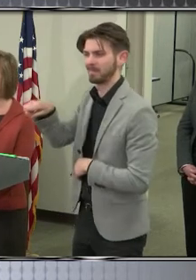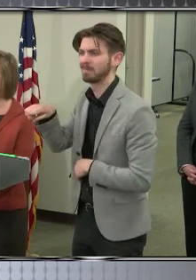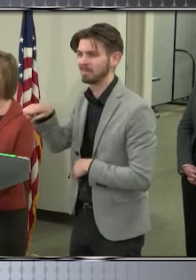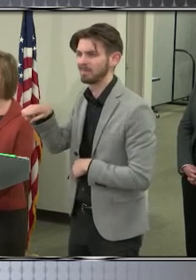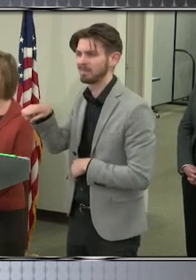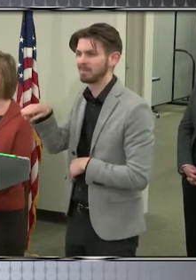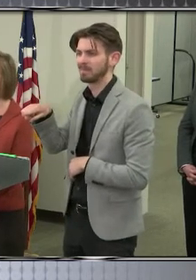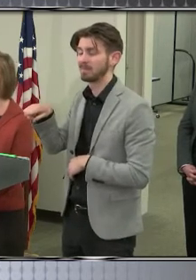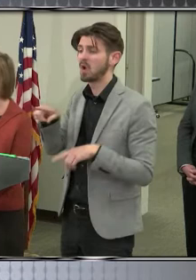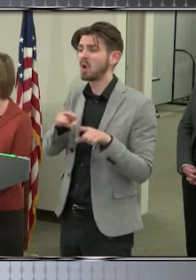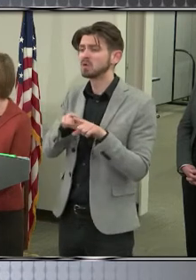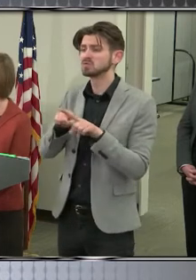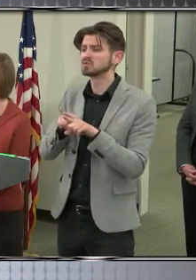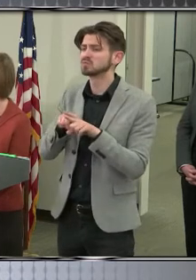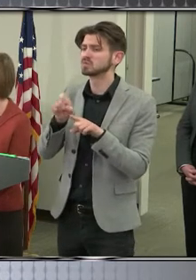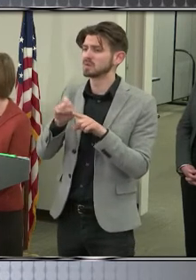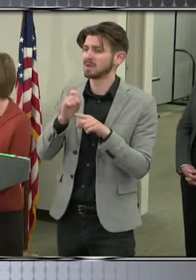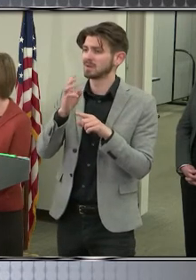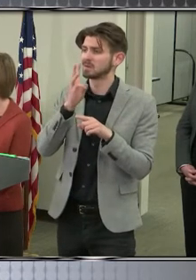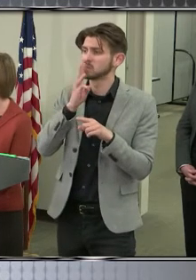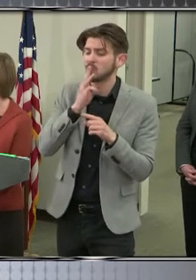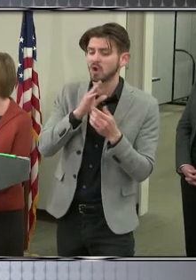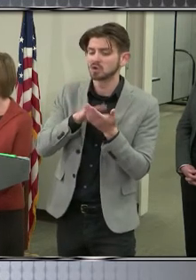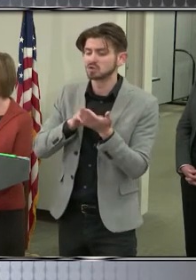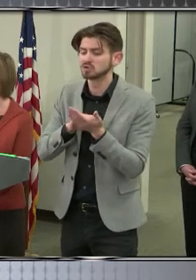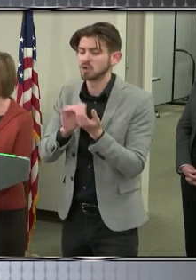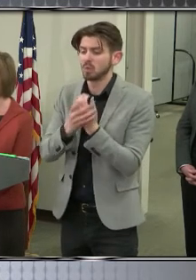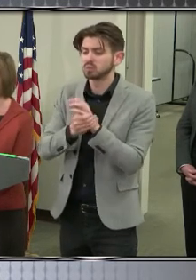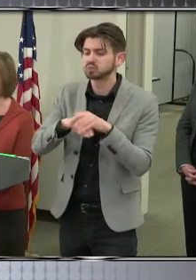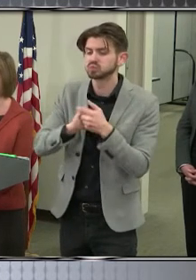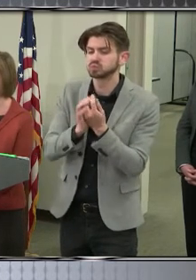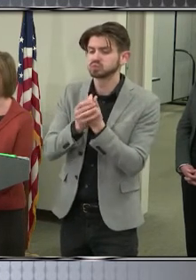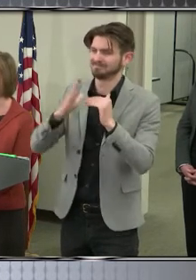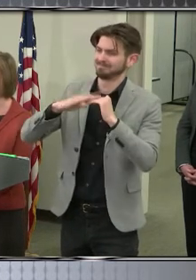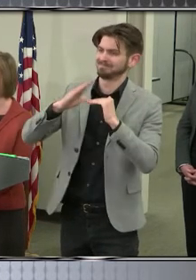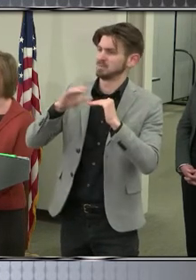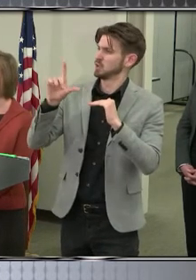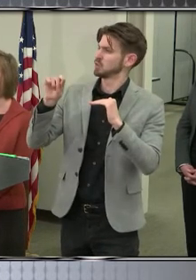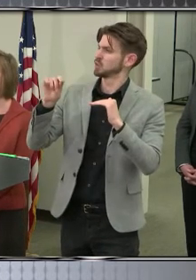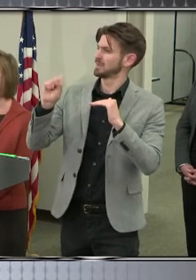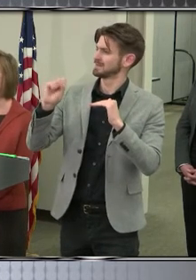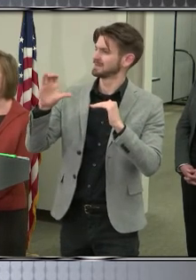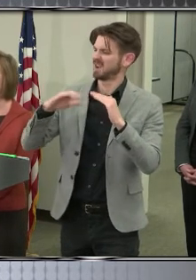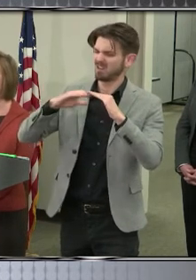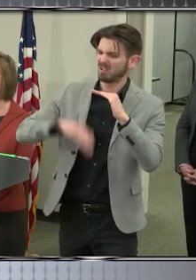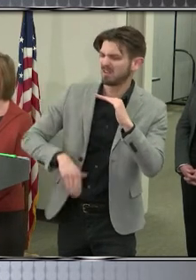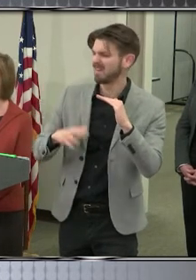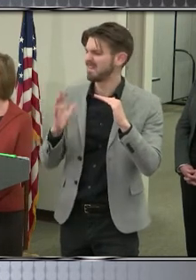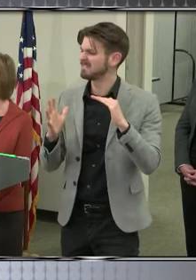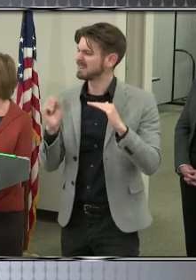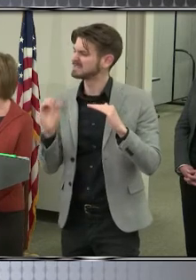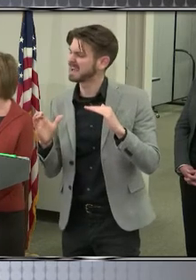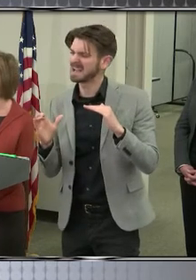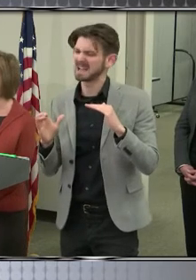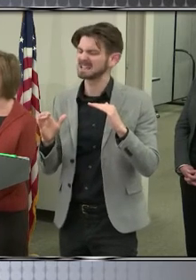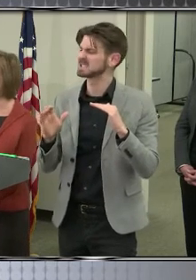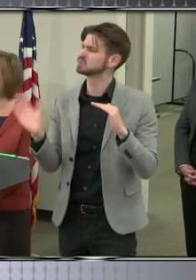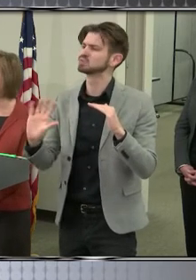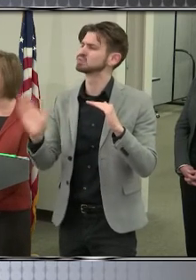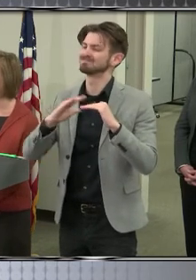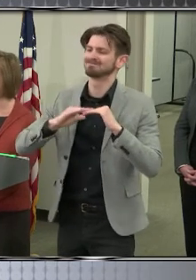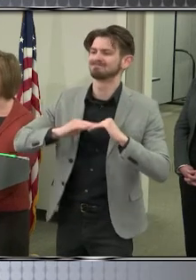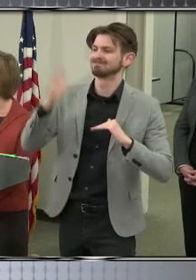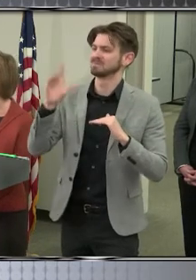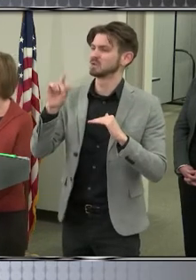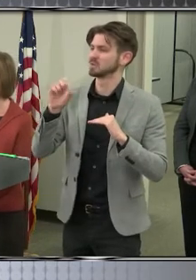to wash your hands for at least 20 seconds using soap and water. And if you don't know how long that is, you can sing the